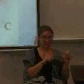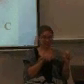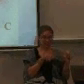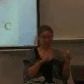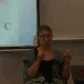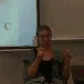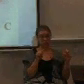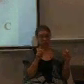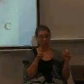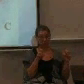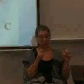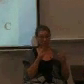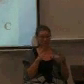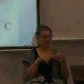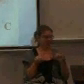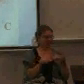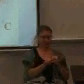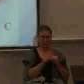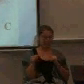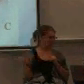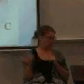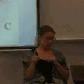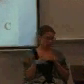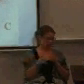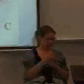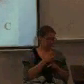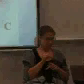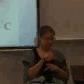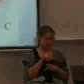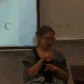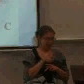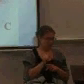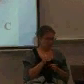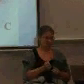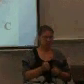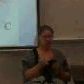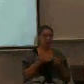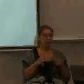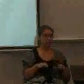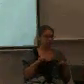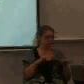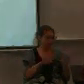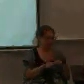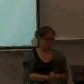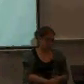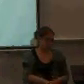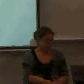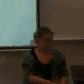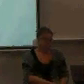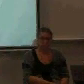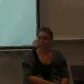other type of bacteria or anything. There's tons of them floating around out